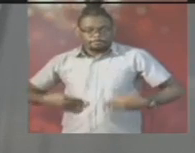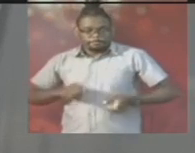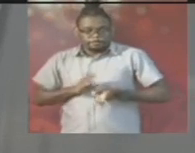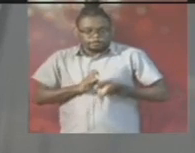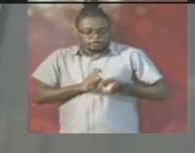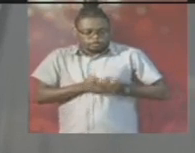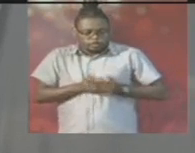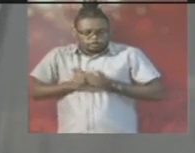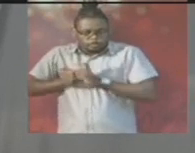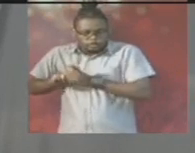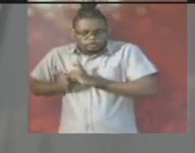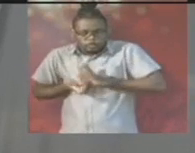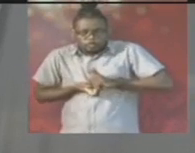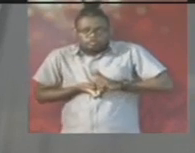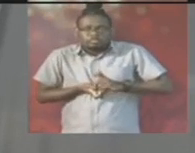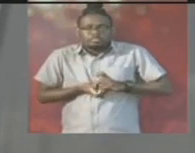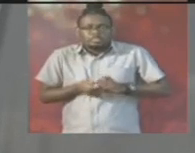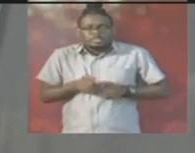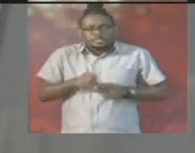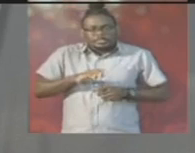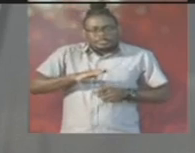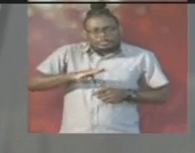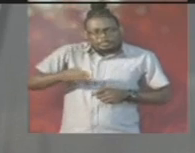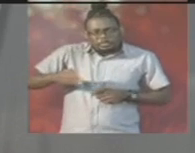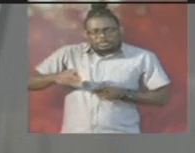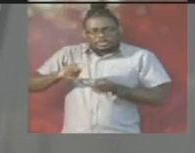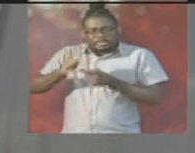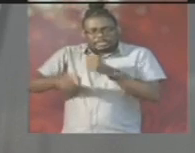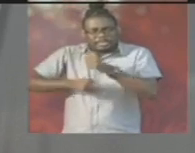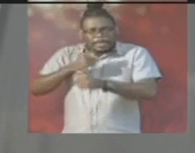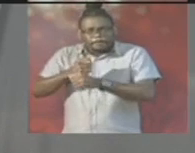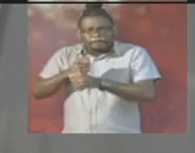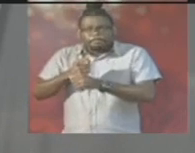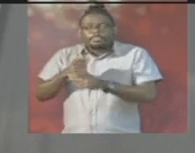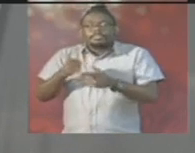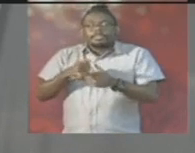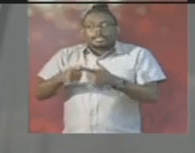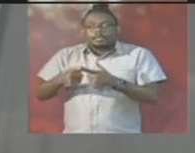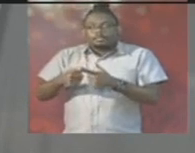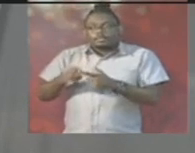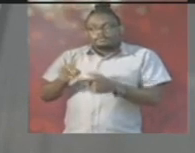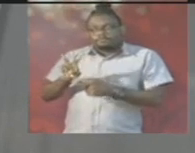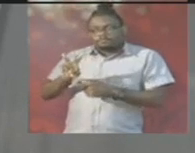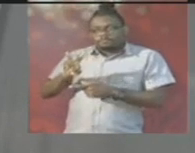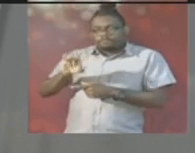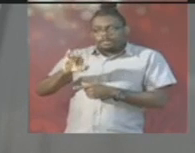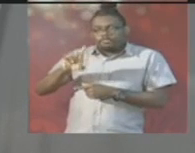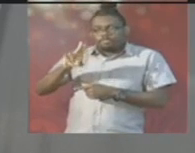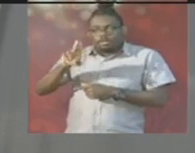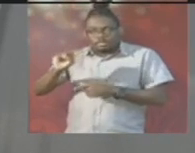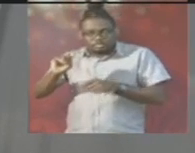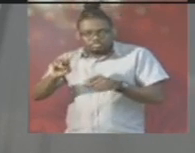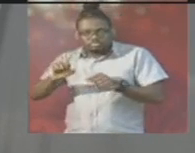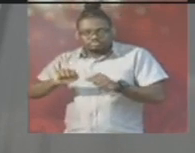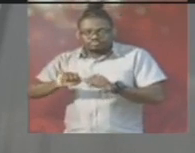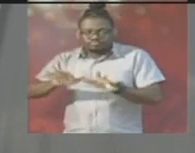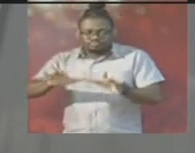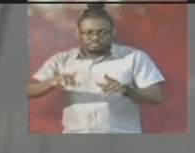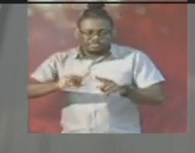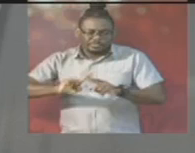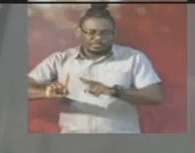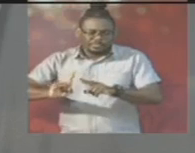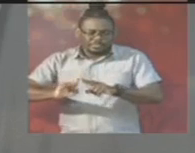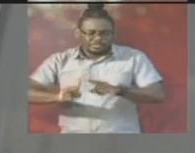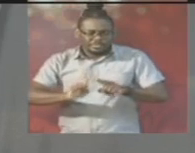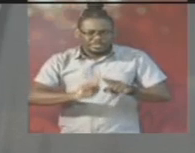and it is a mechanism by which the virus evolves into many different lineages. Now, a virus with one